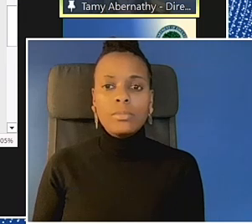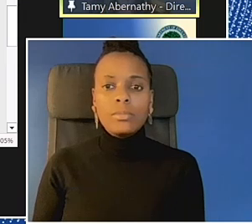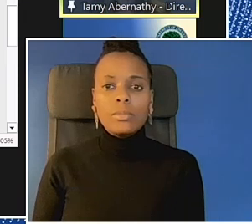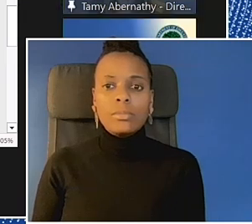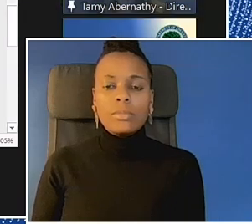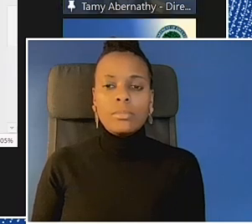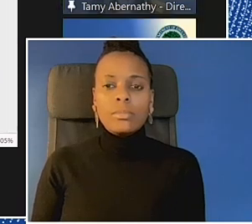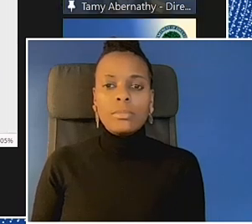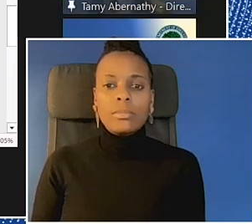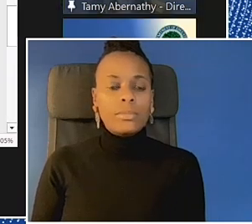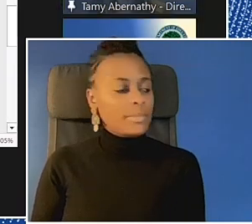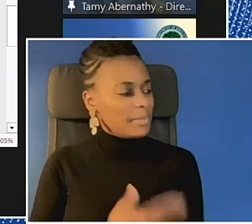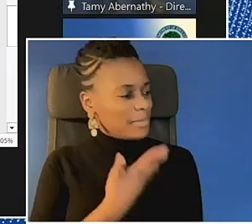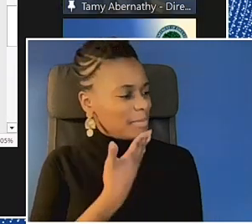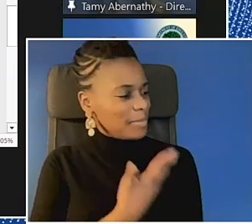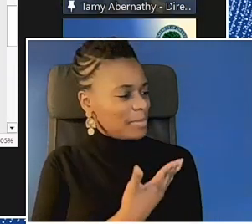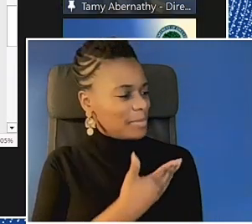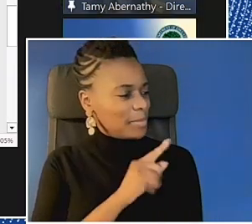Thank you, Tammy.